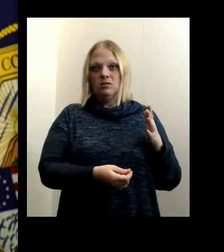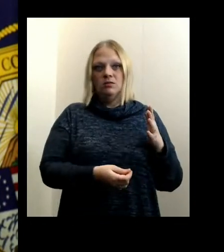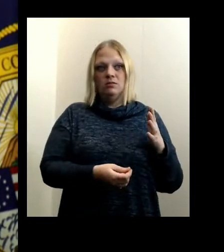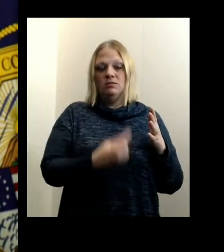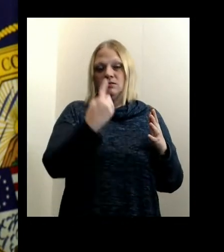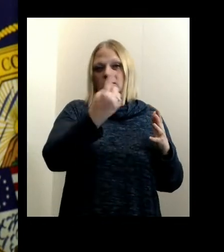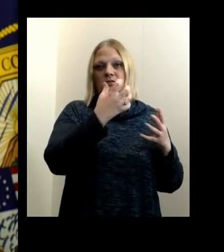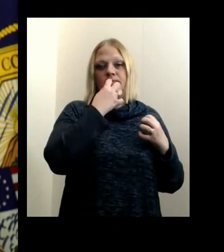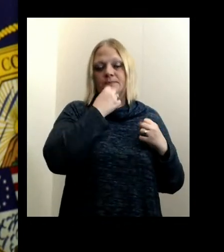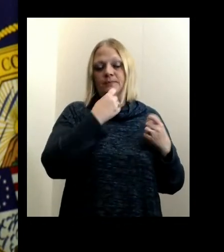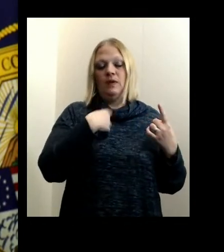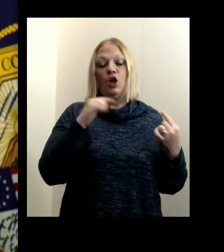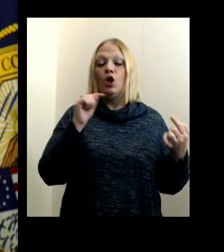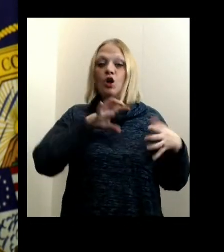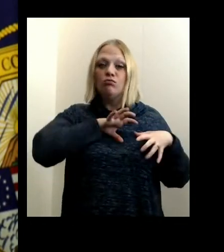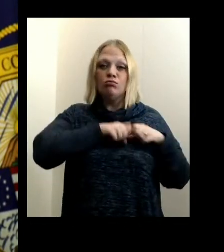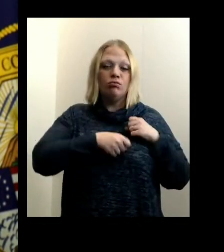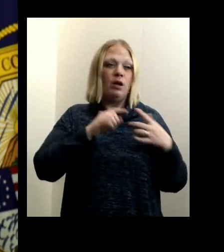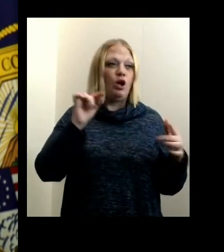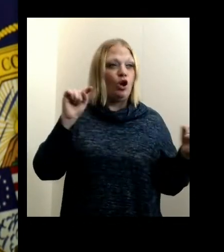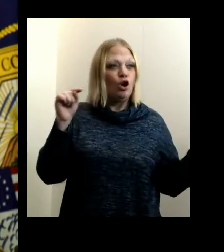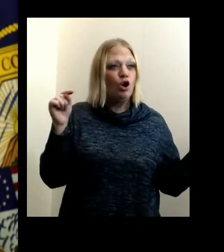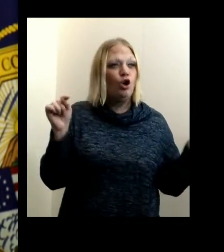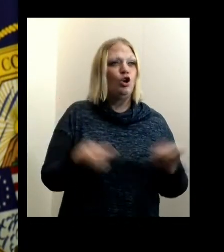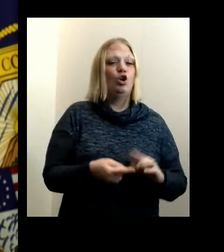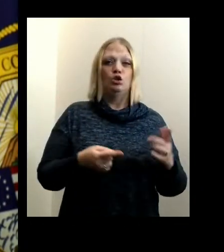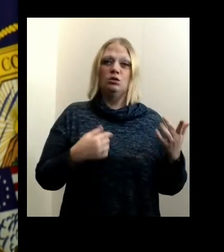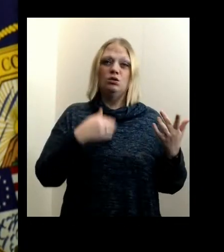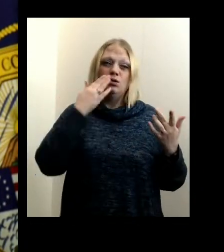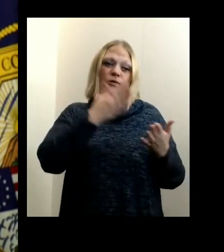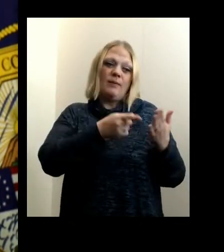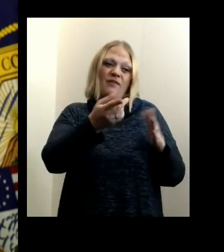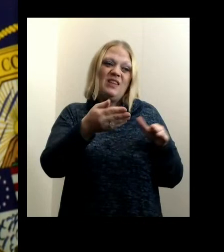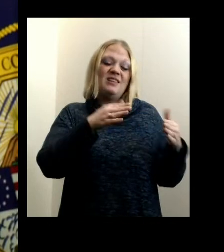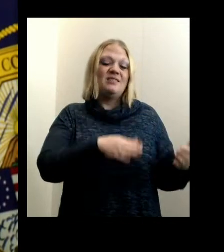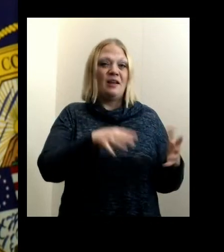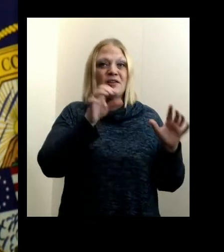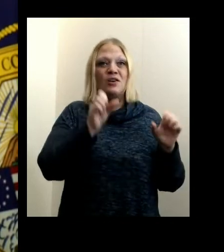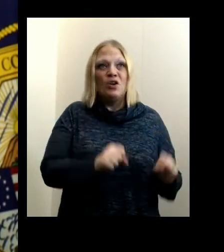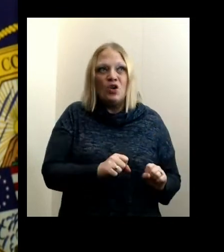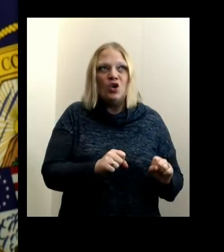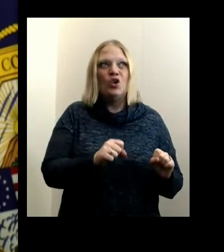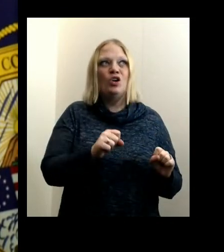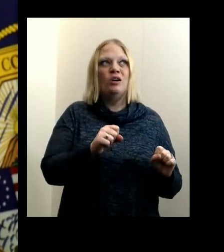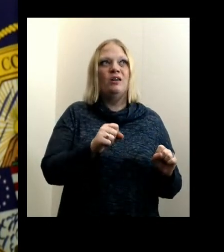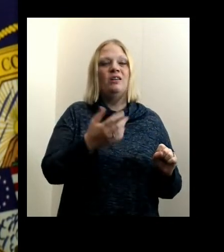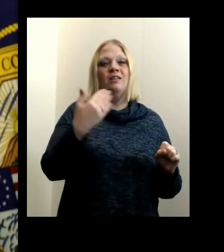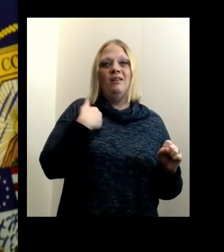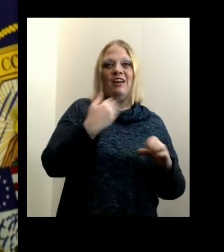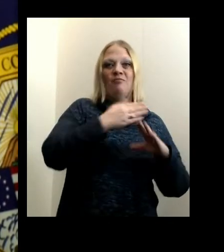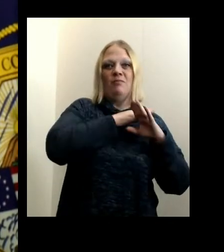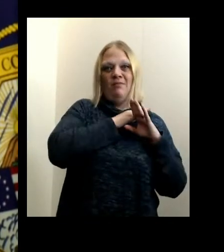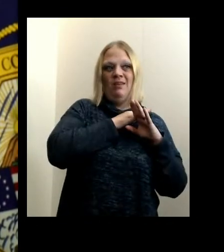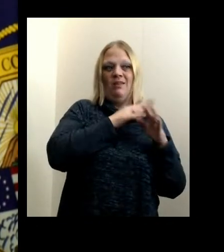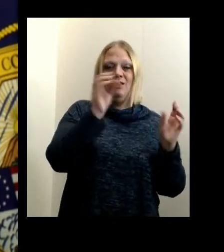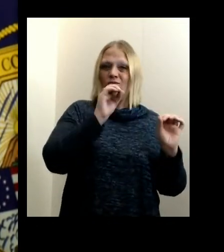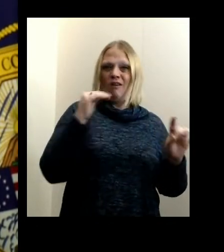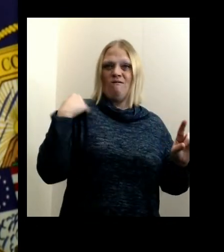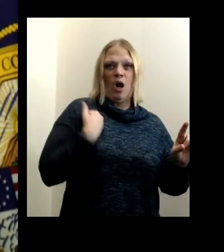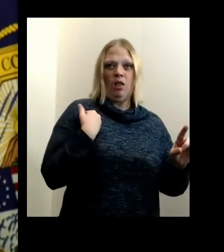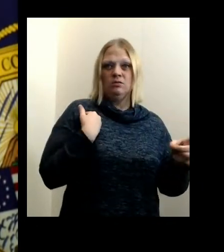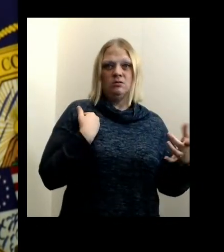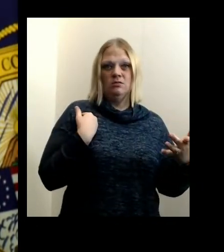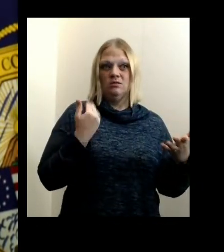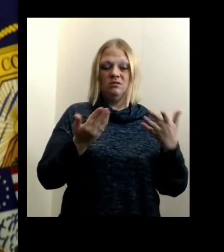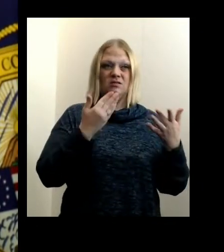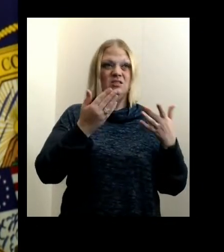and it just hurts to know that some of these deaths were probably preventable. Some of them had no fault of their own. They may have caught